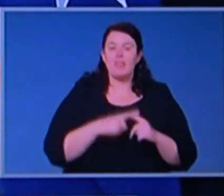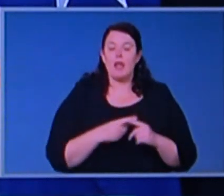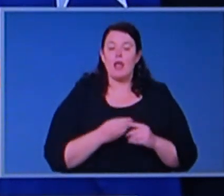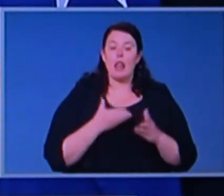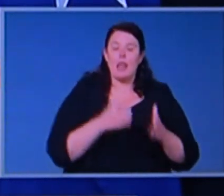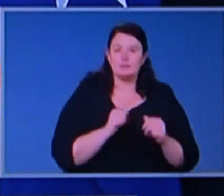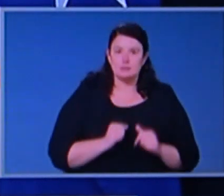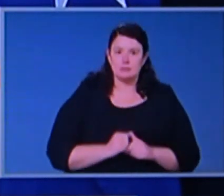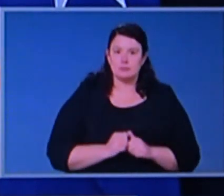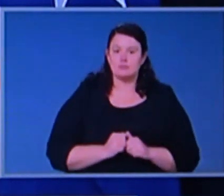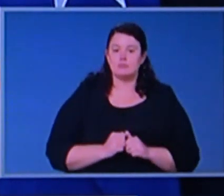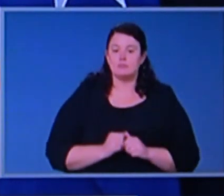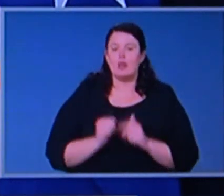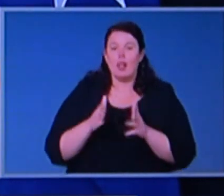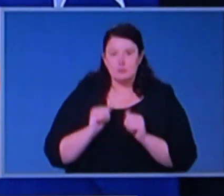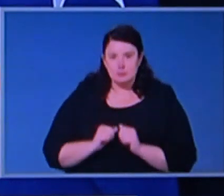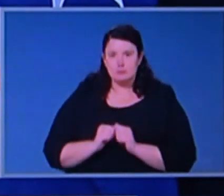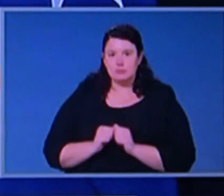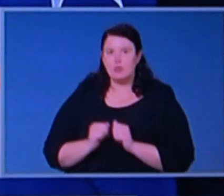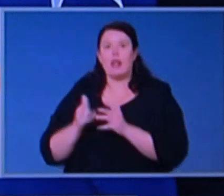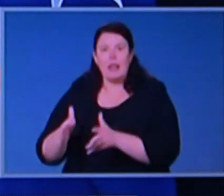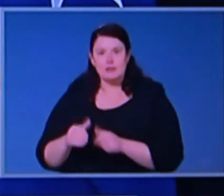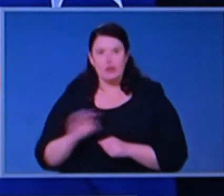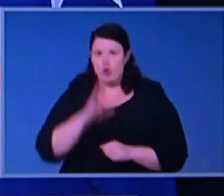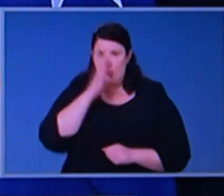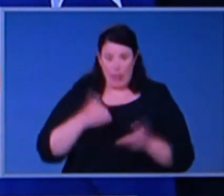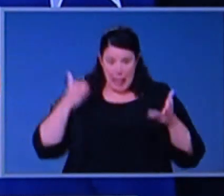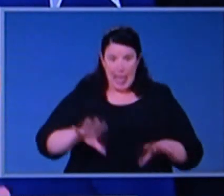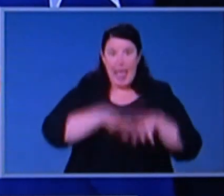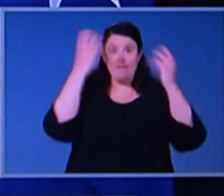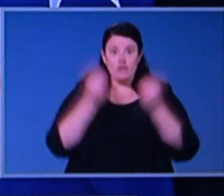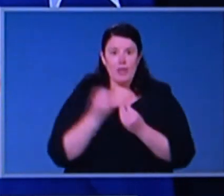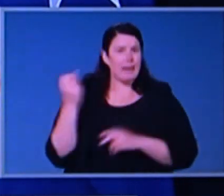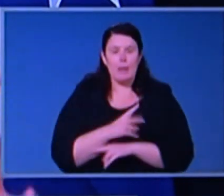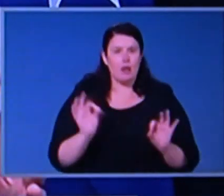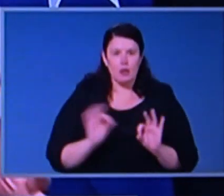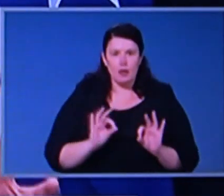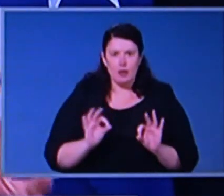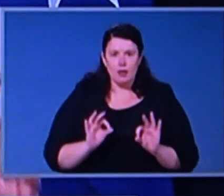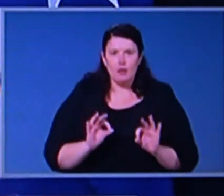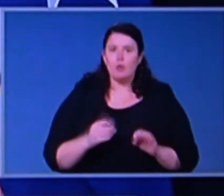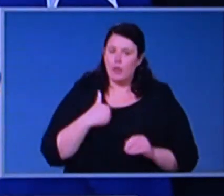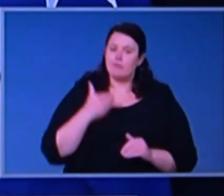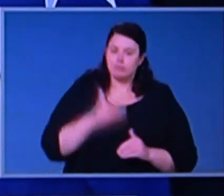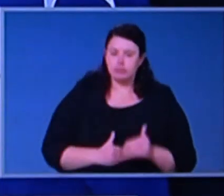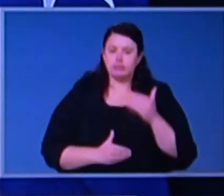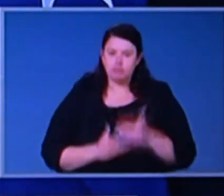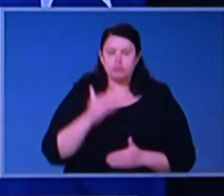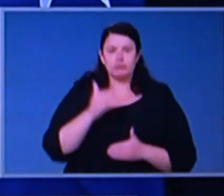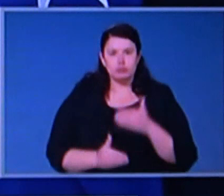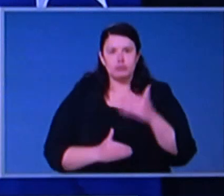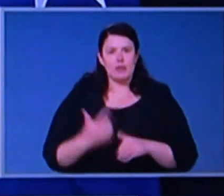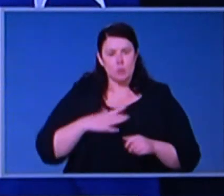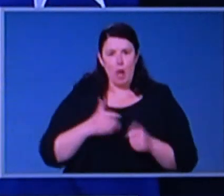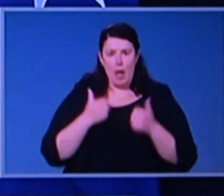a stop-start approach to our road back. This is why getting in place the sentinel testing, the